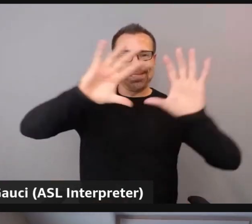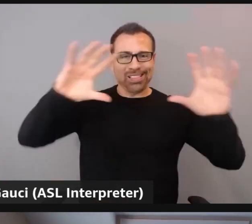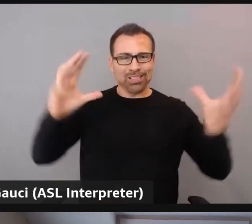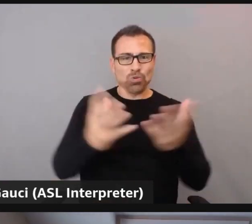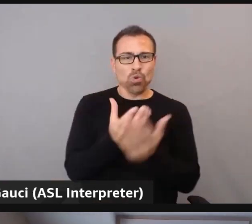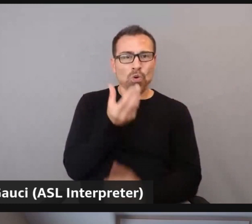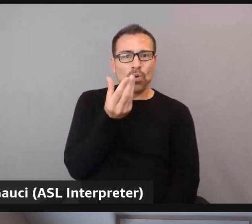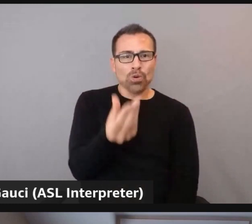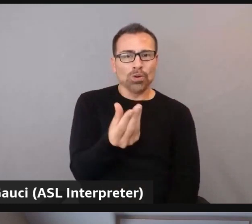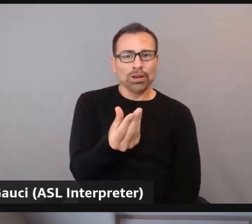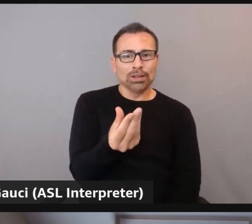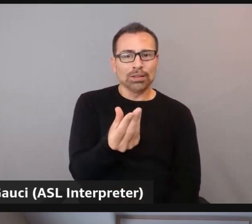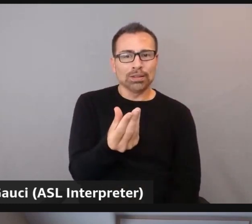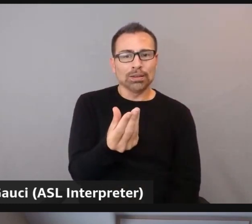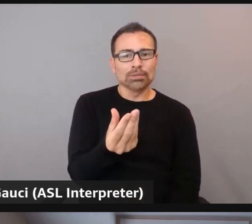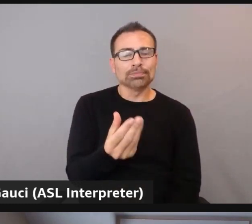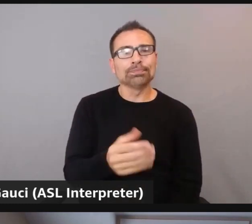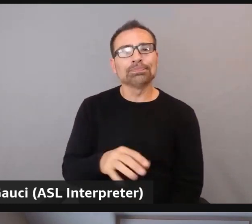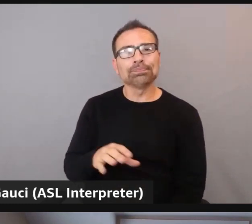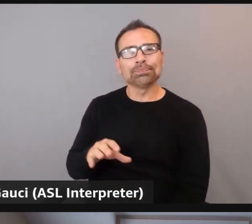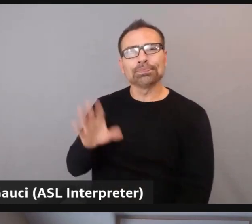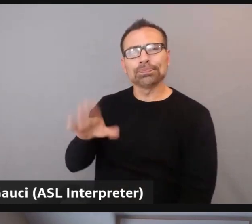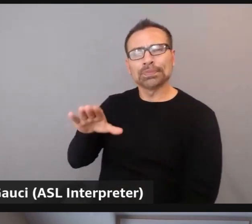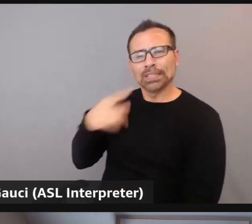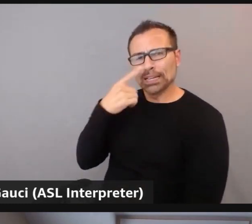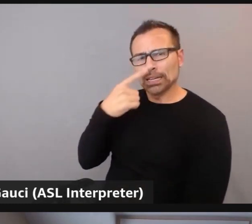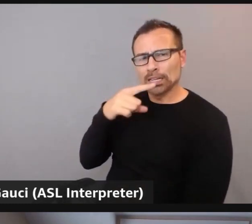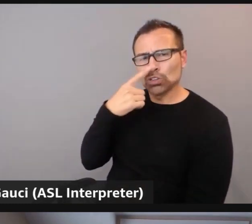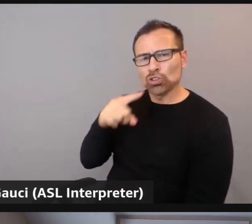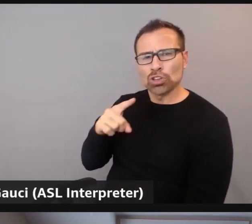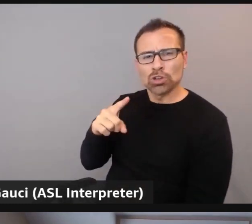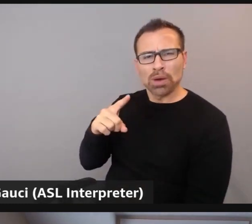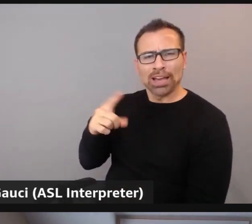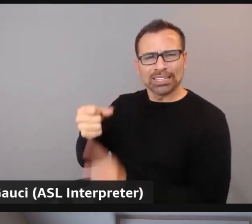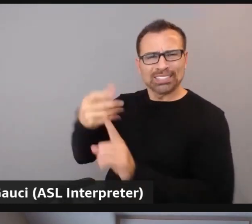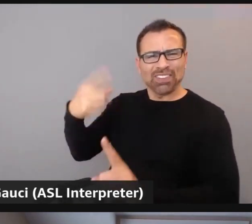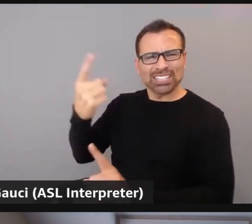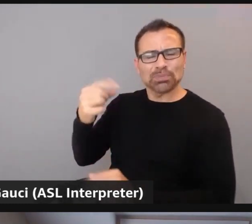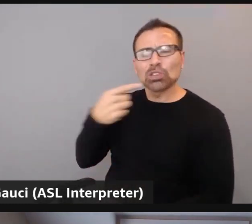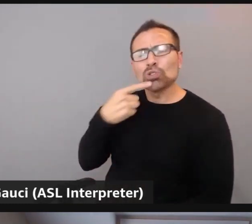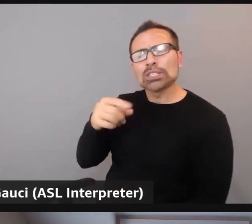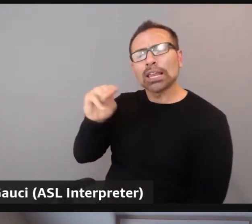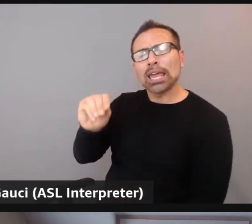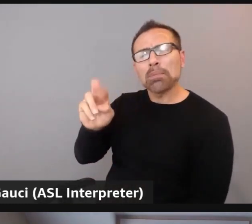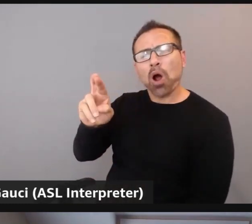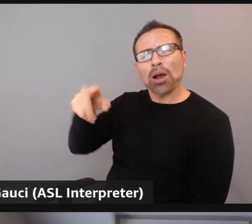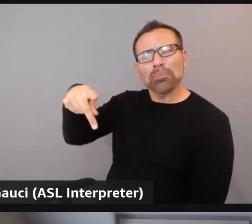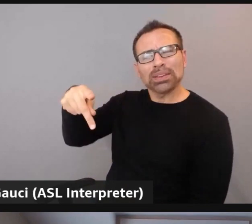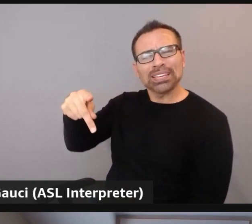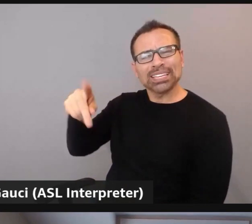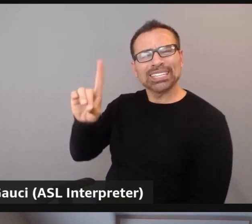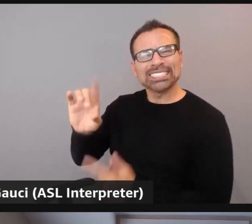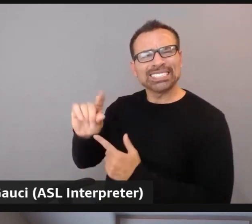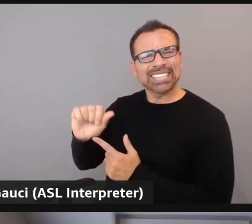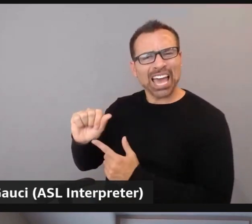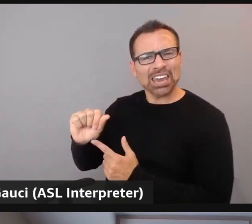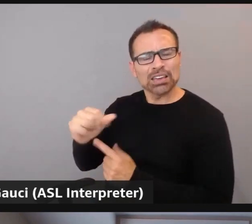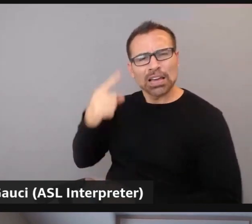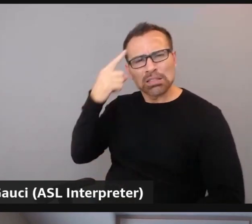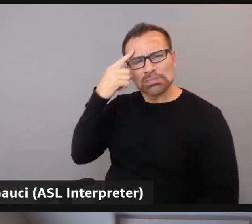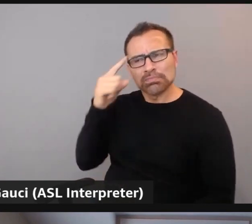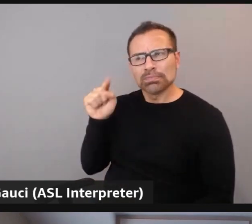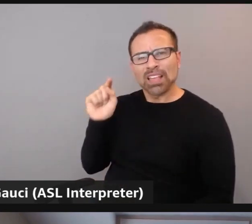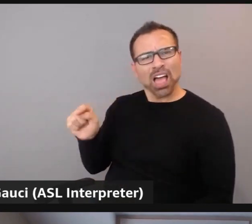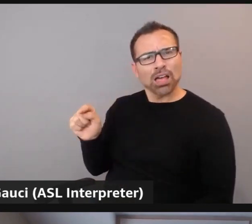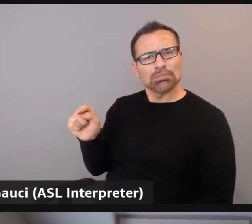something. Yeah. Could you define something for us? You used the term MRP data earlier, and I thought, I don't know what